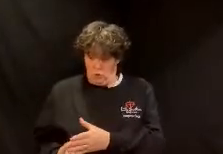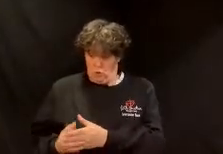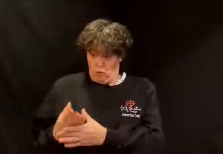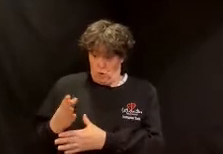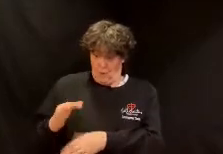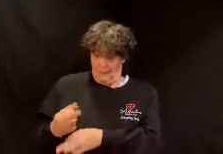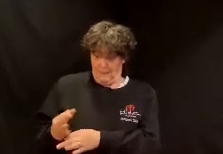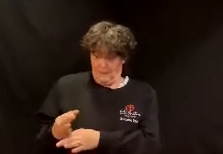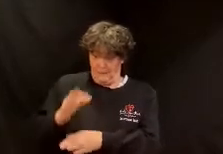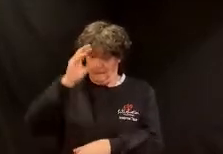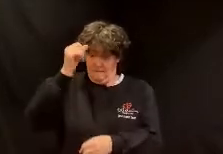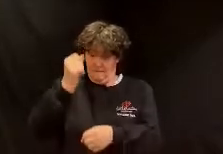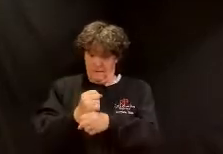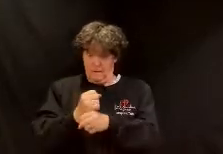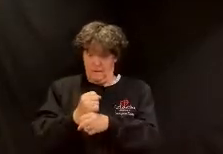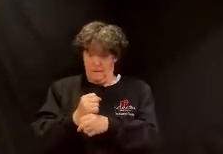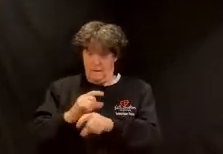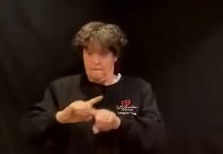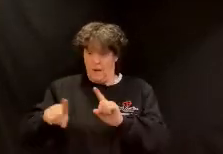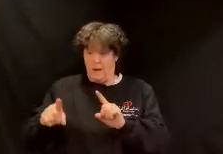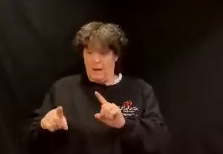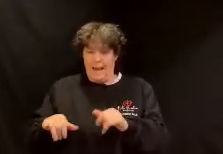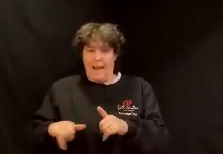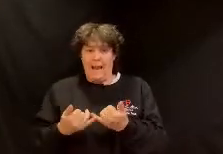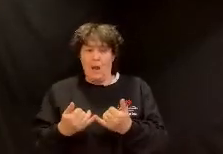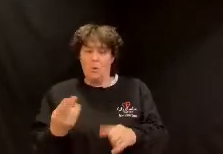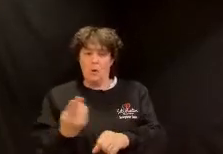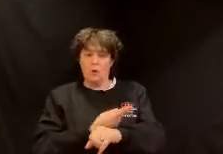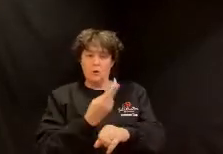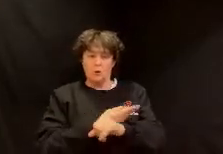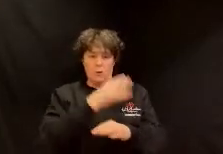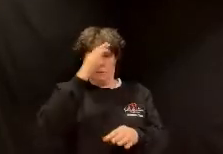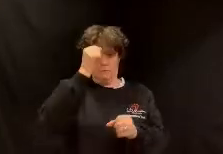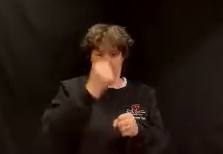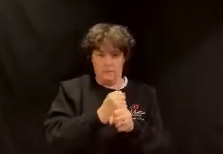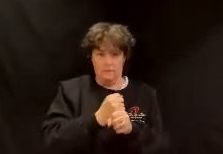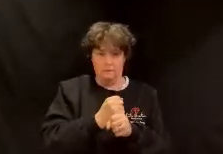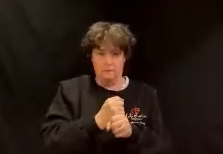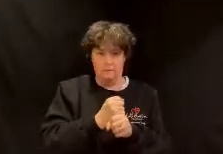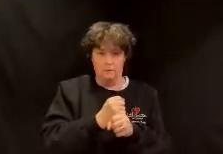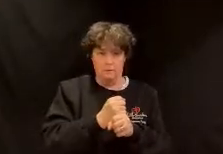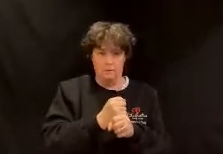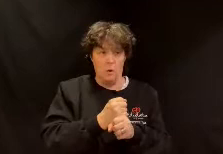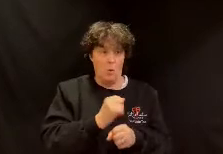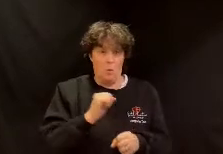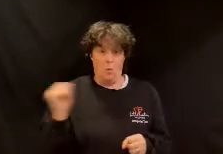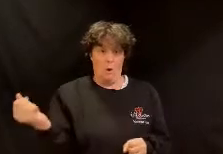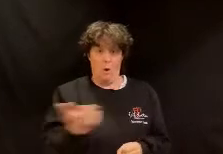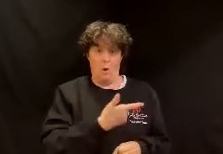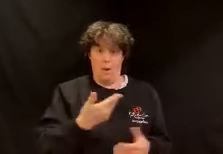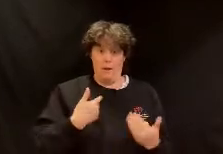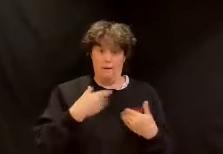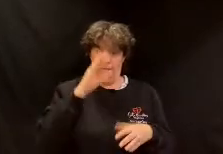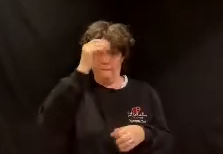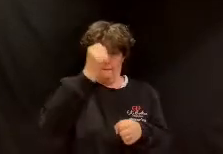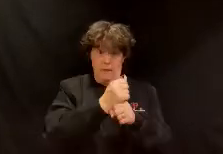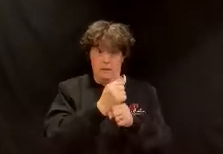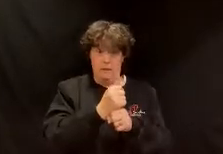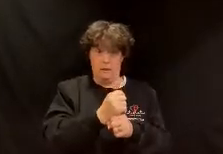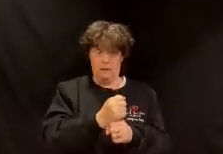and growing the use of our faith. Because we all have faith in here. Every one of